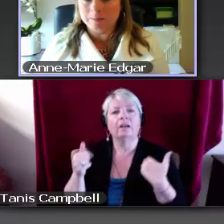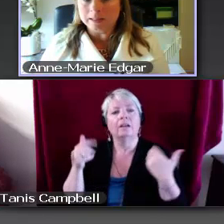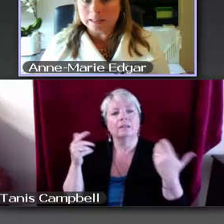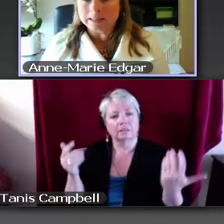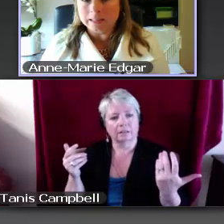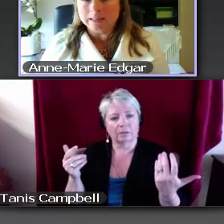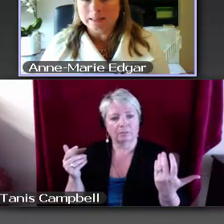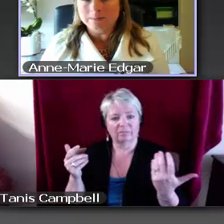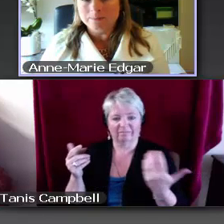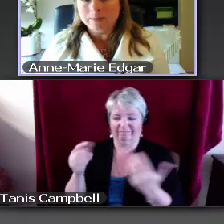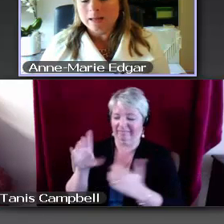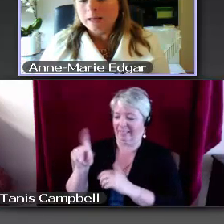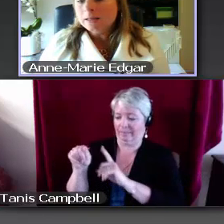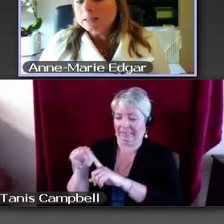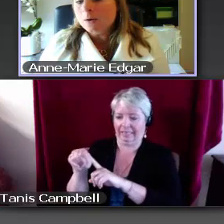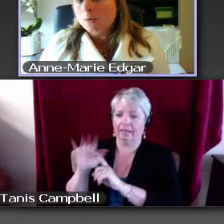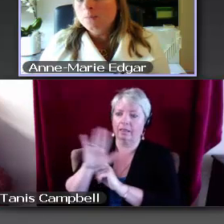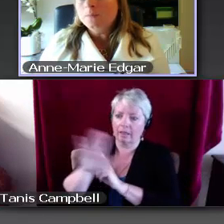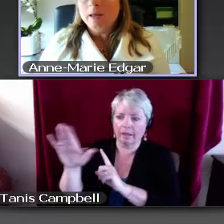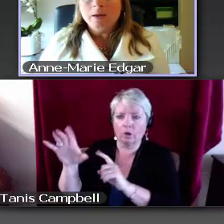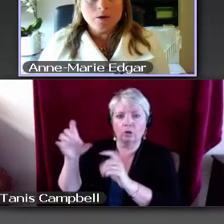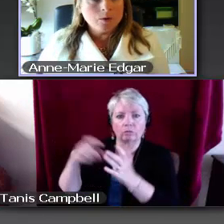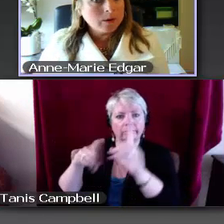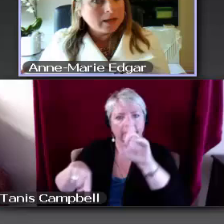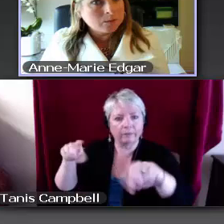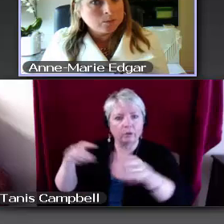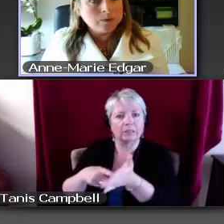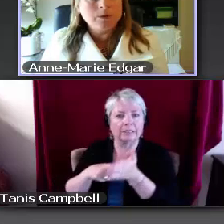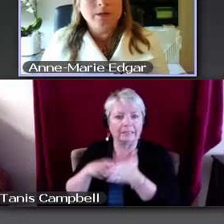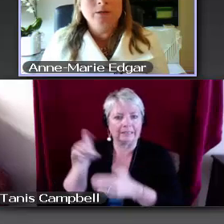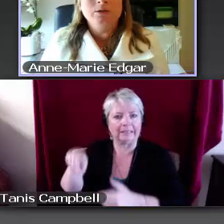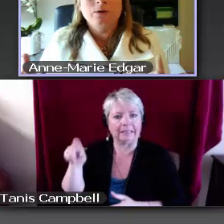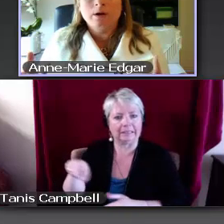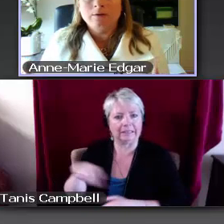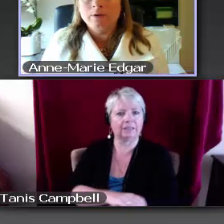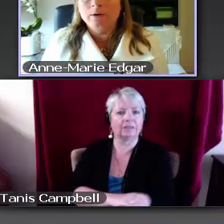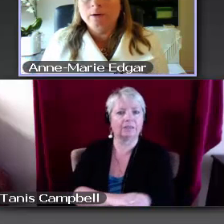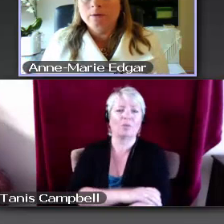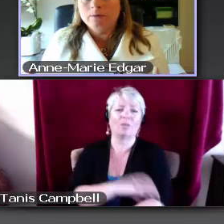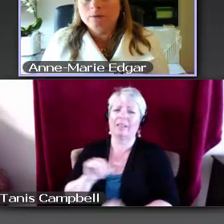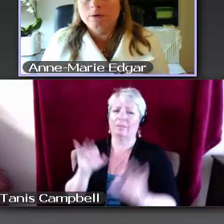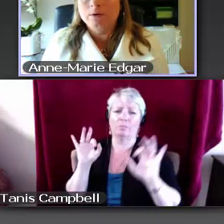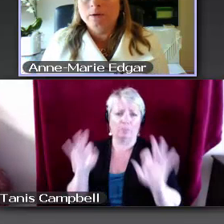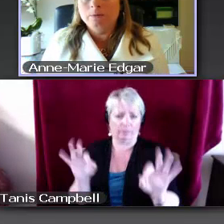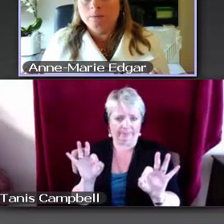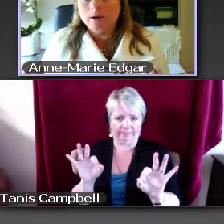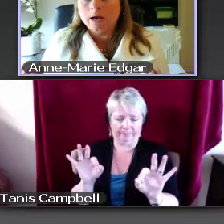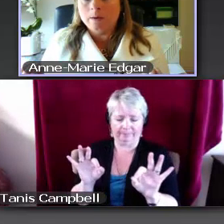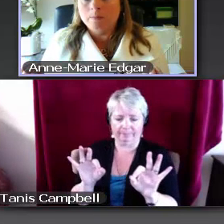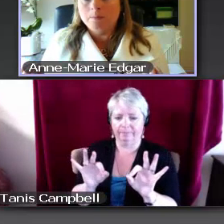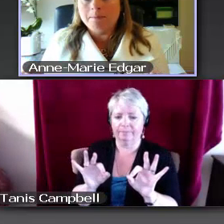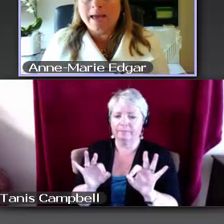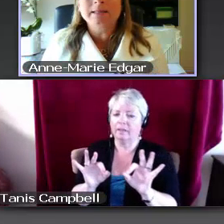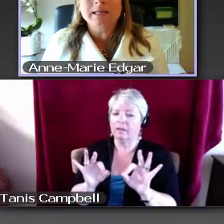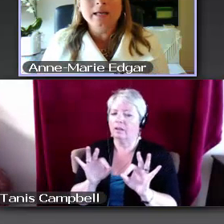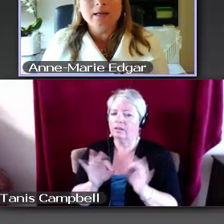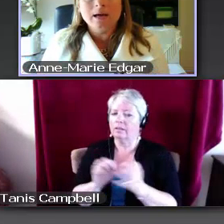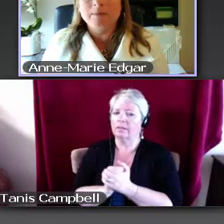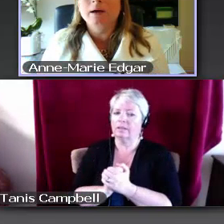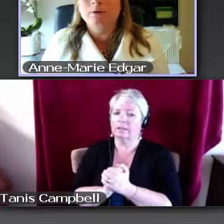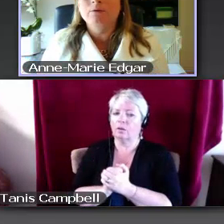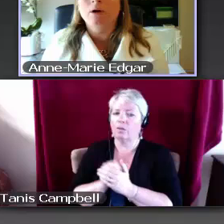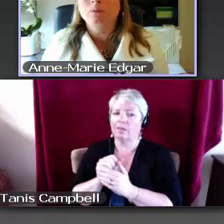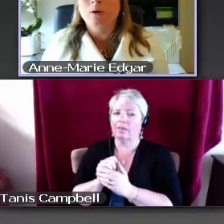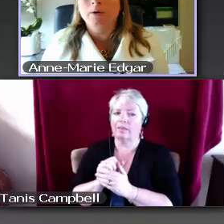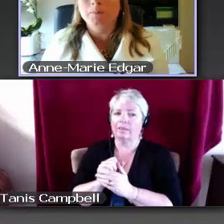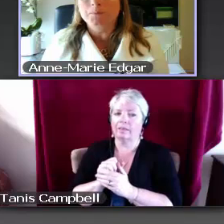with disabilities needs. So, it's rooted on a very good mandate